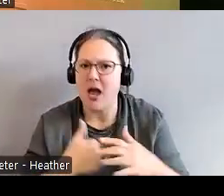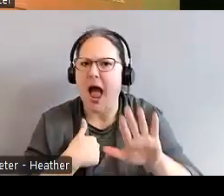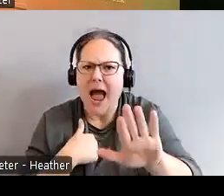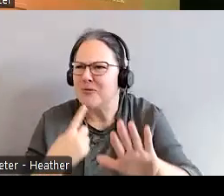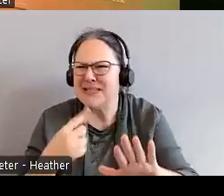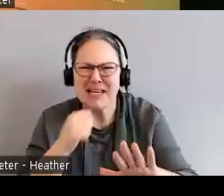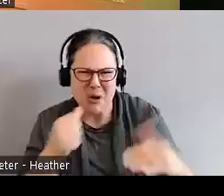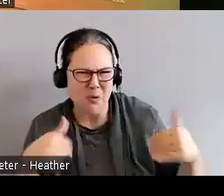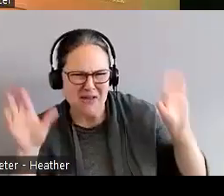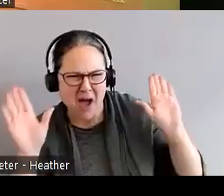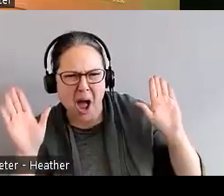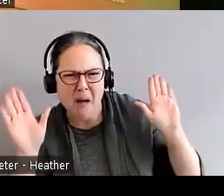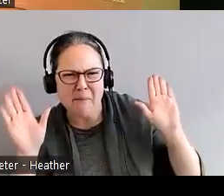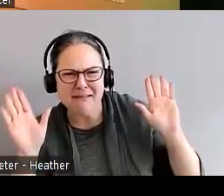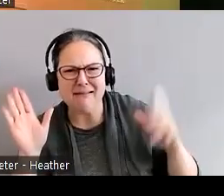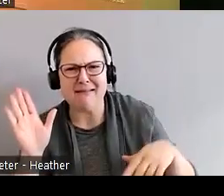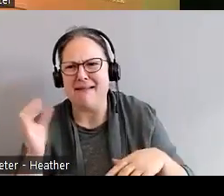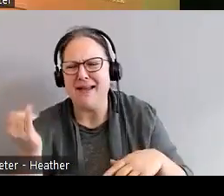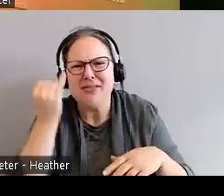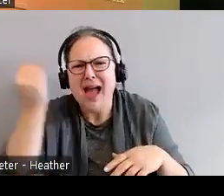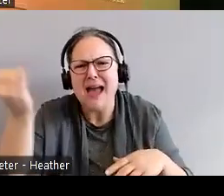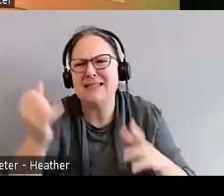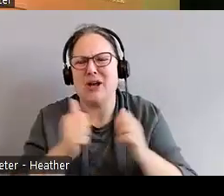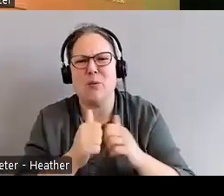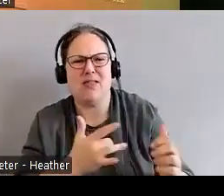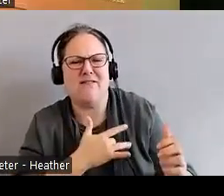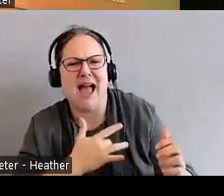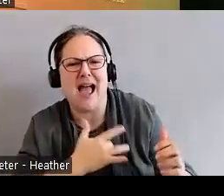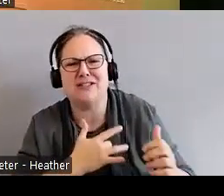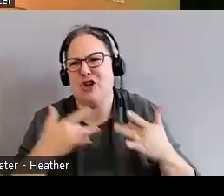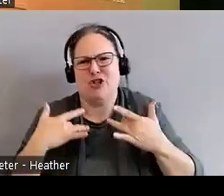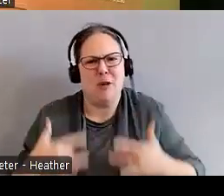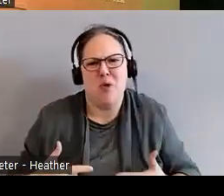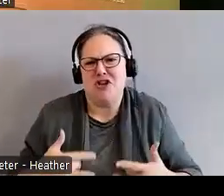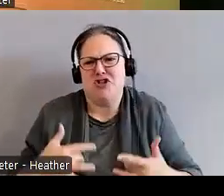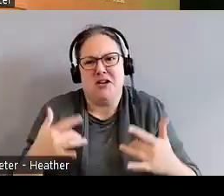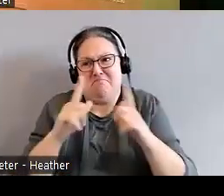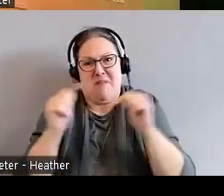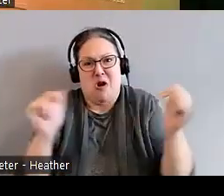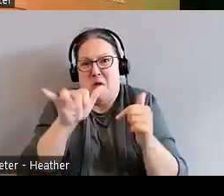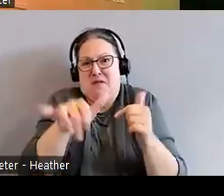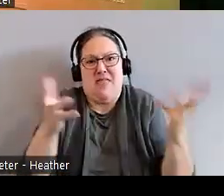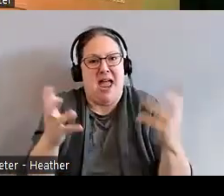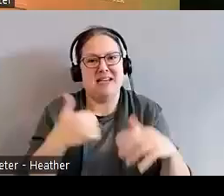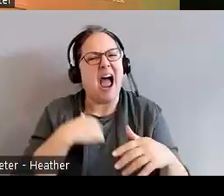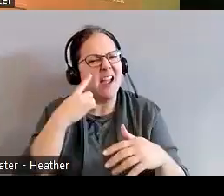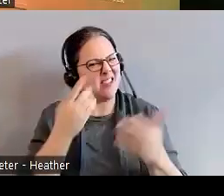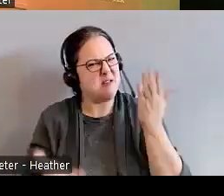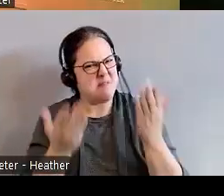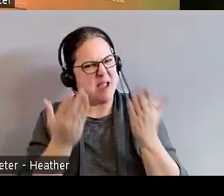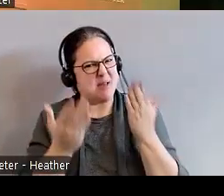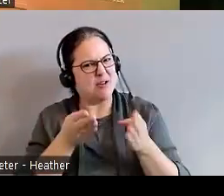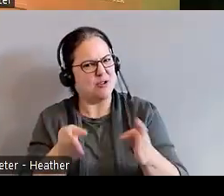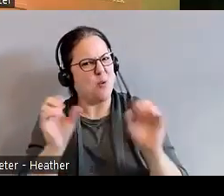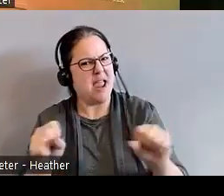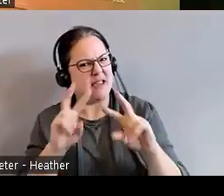whole idea of vascular depression and all that. I think there's still ways that could be looked at that